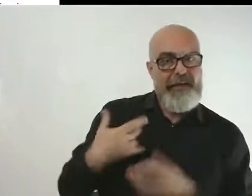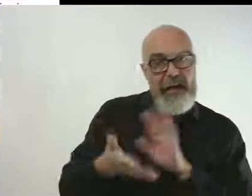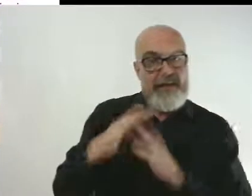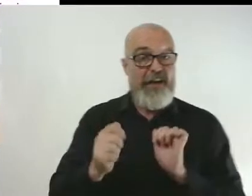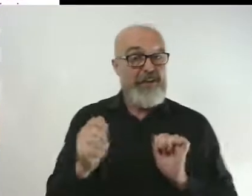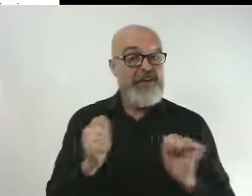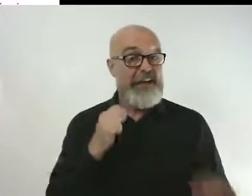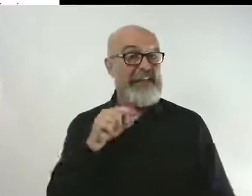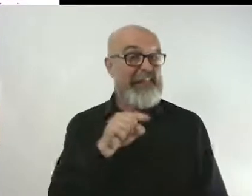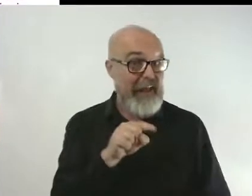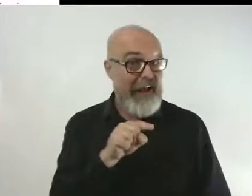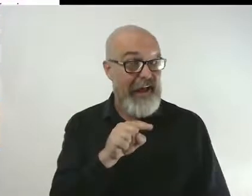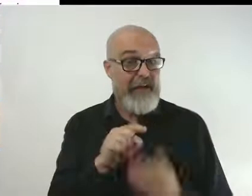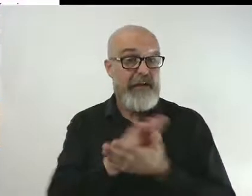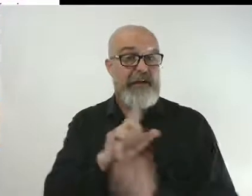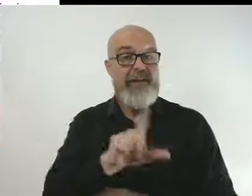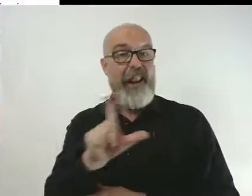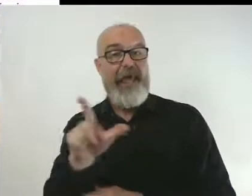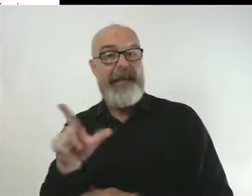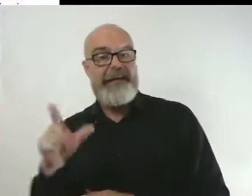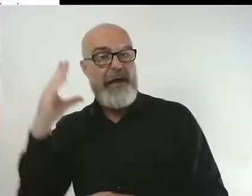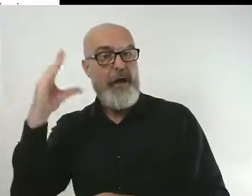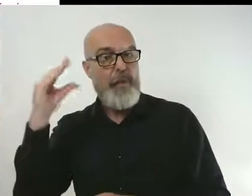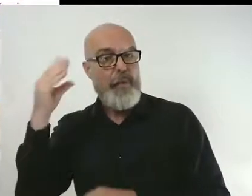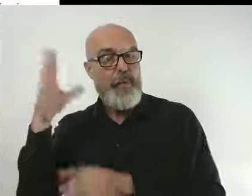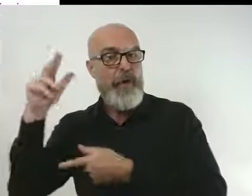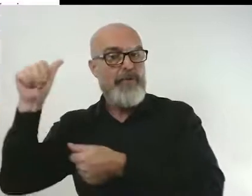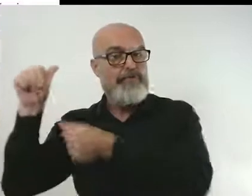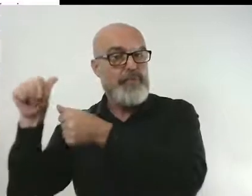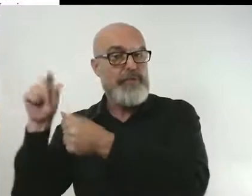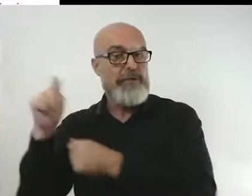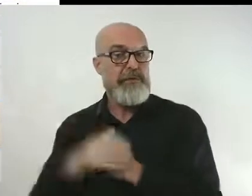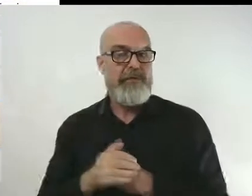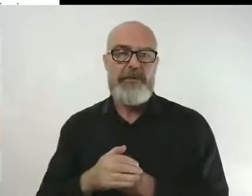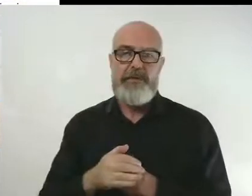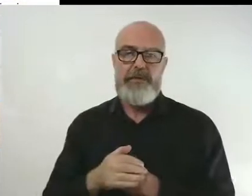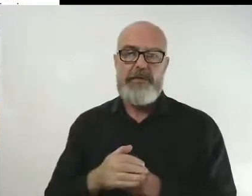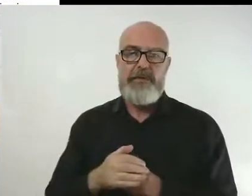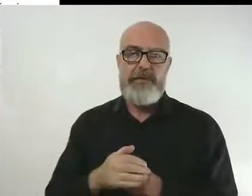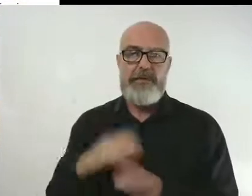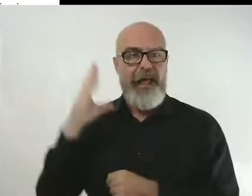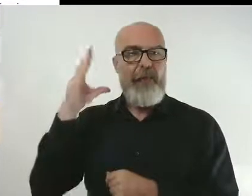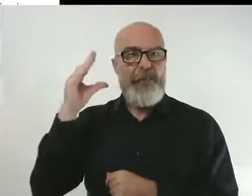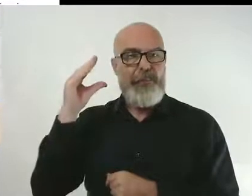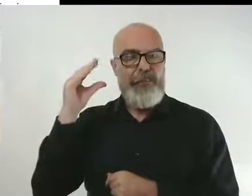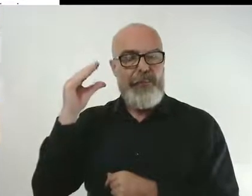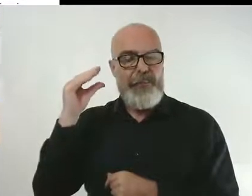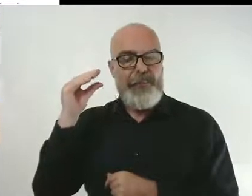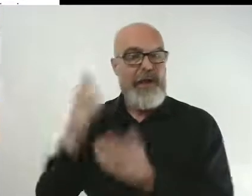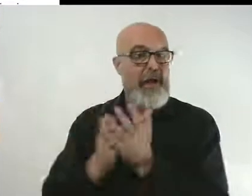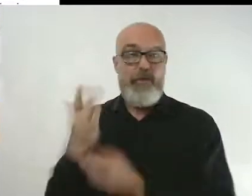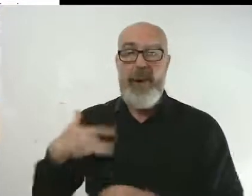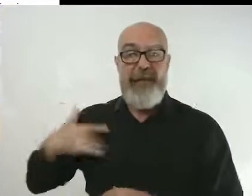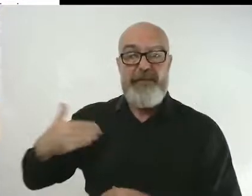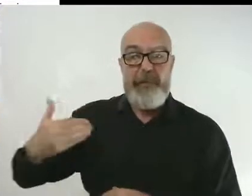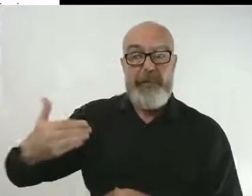life, which, if modified, could reduce hearing loss in older age. Hearing deterioration